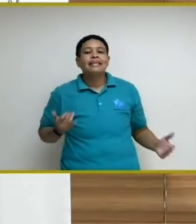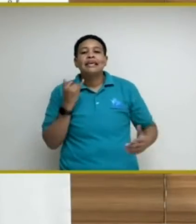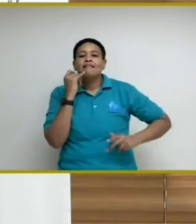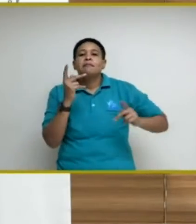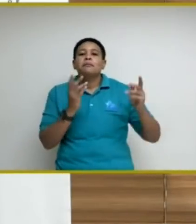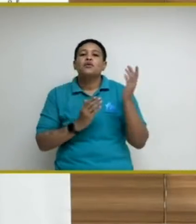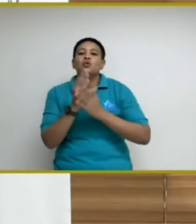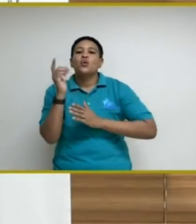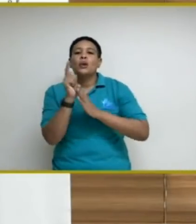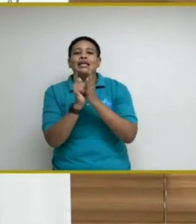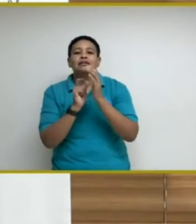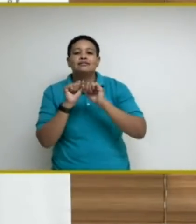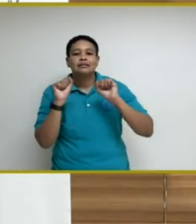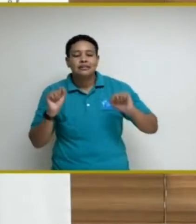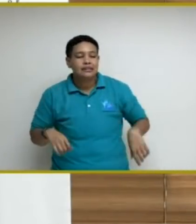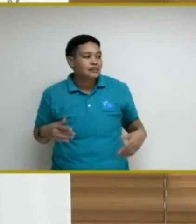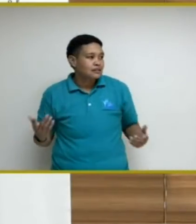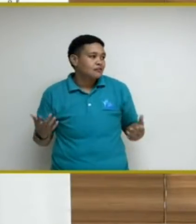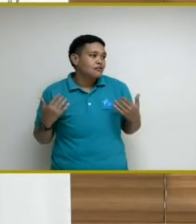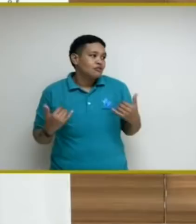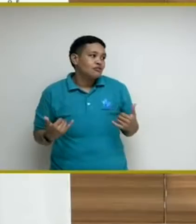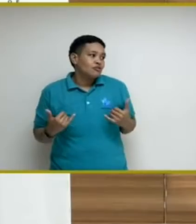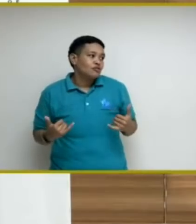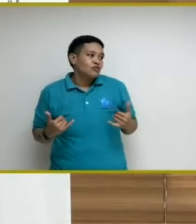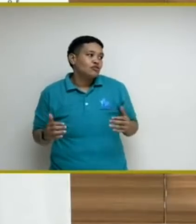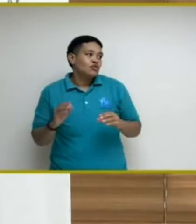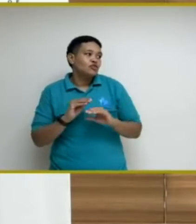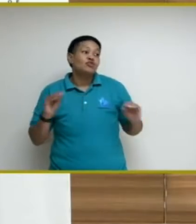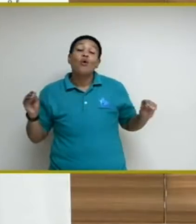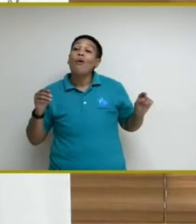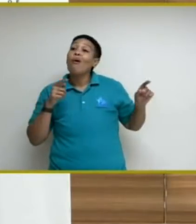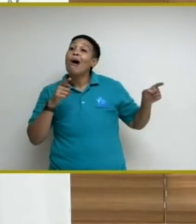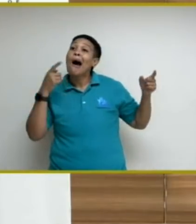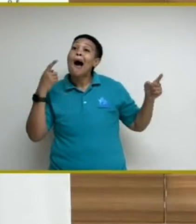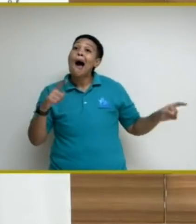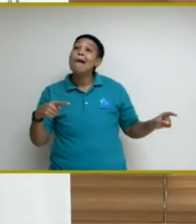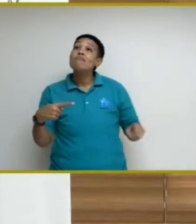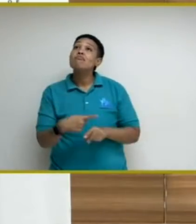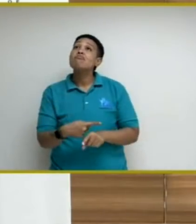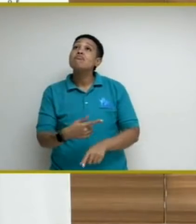system. So right now, no such